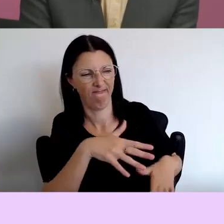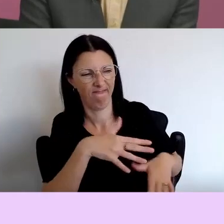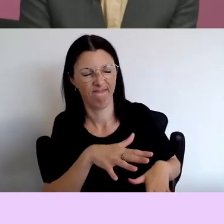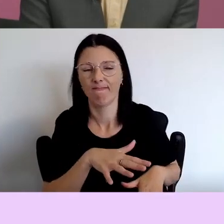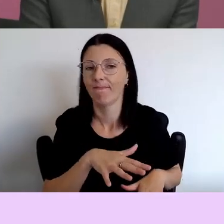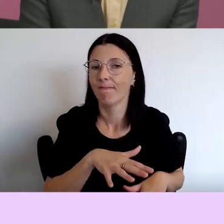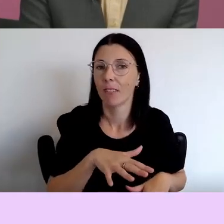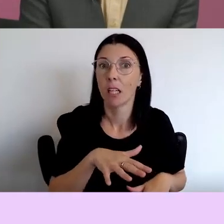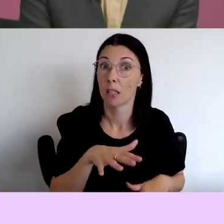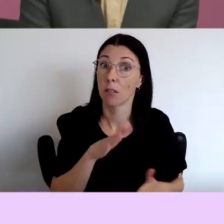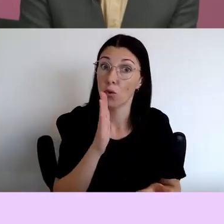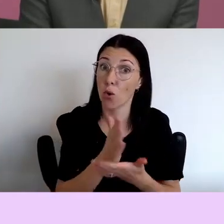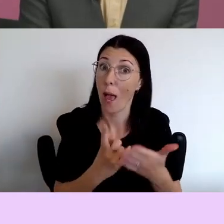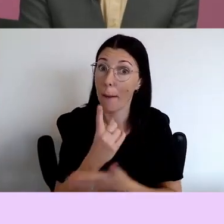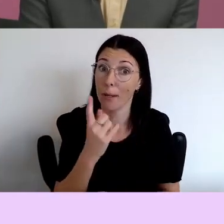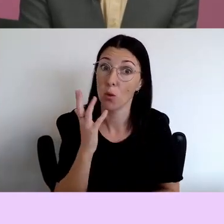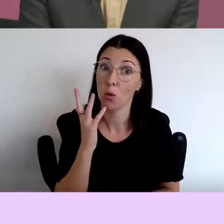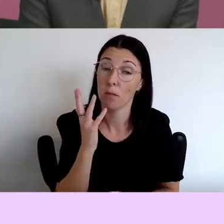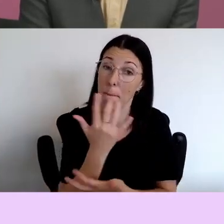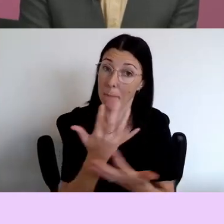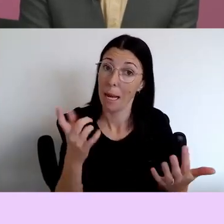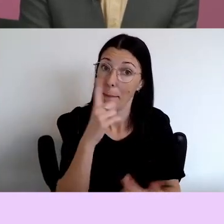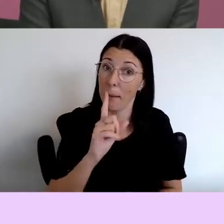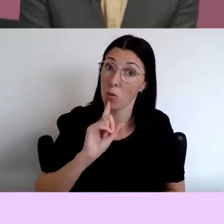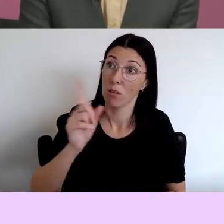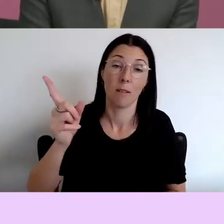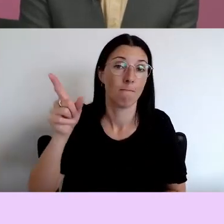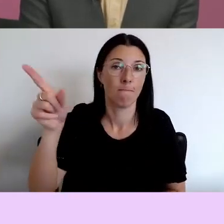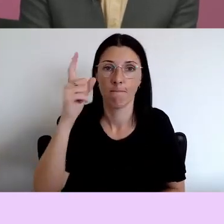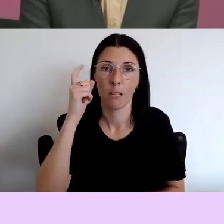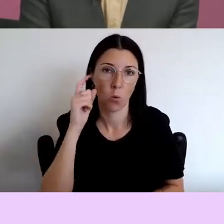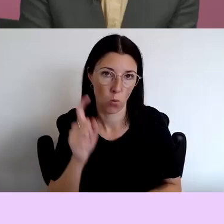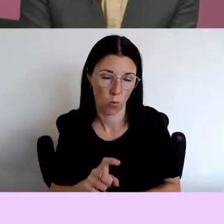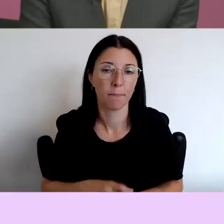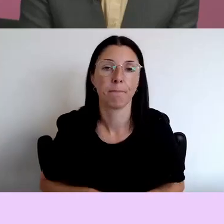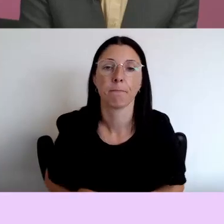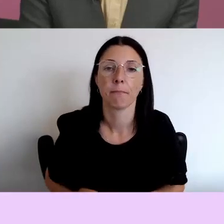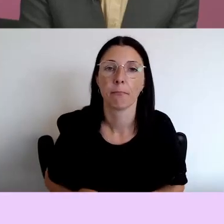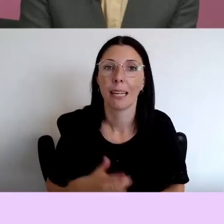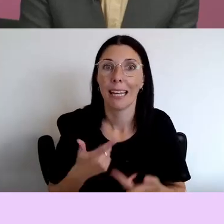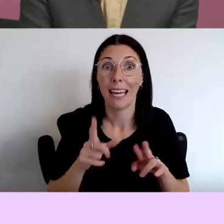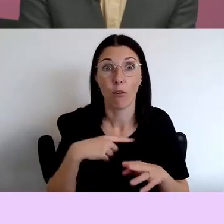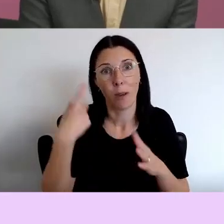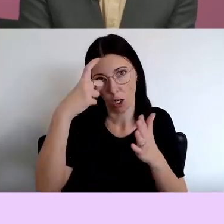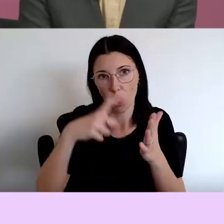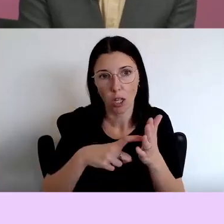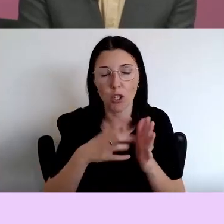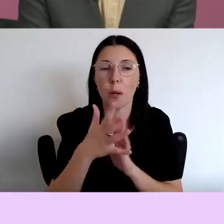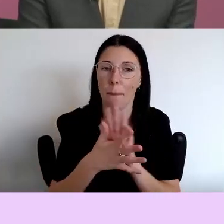many face when they speak up. And acknowledging it helped make the narrative authentic and relatable.